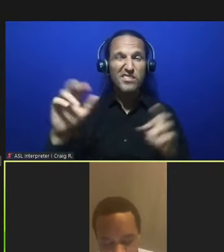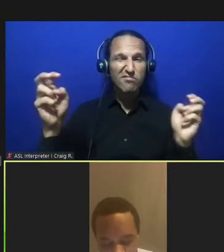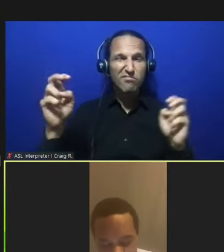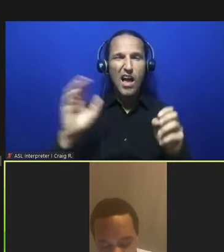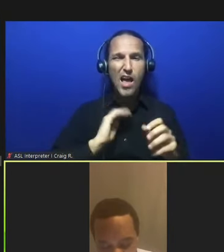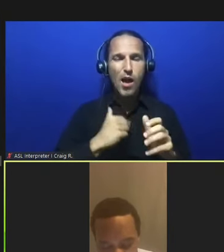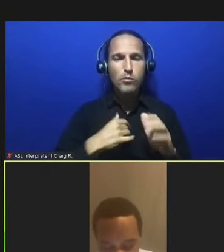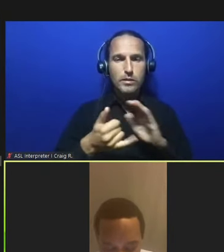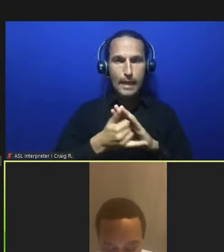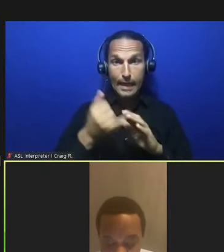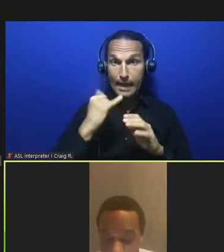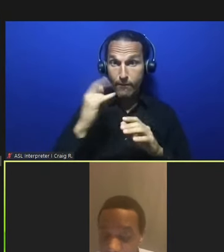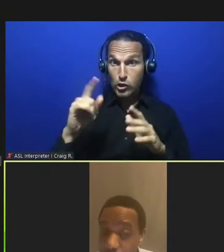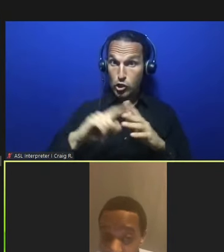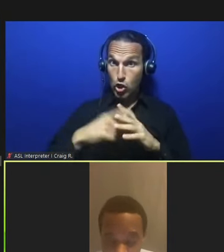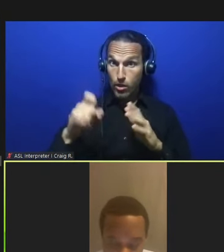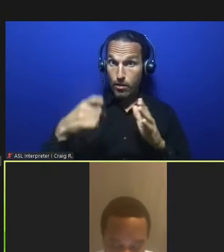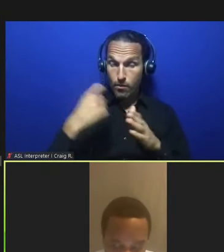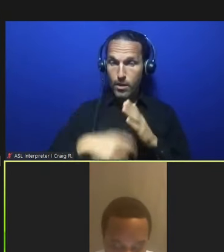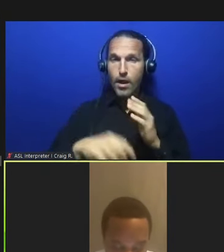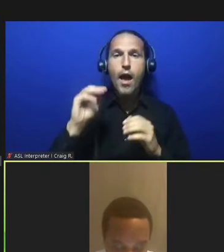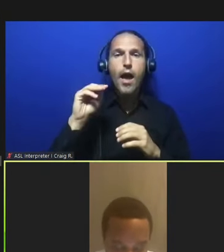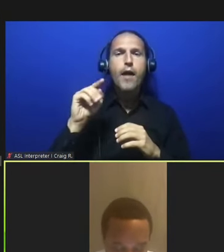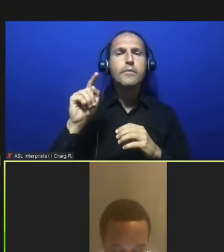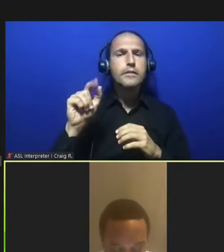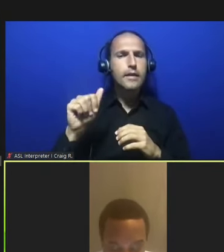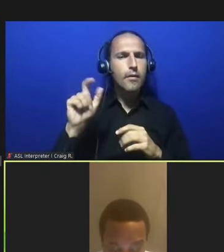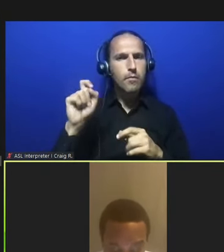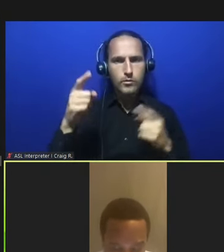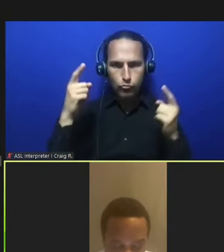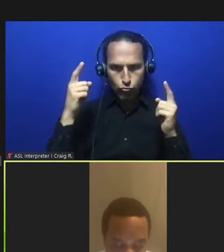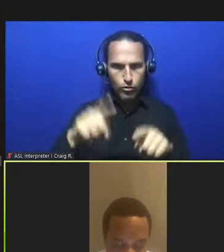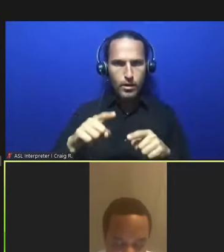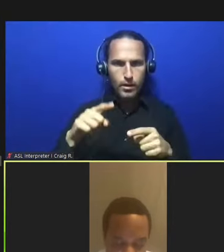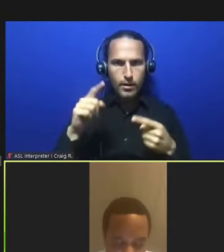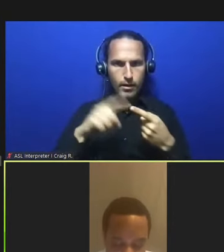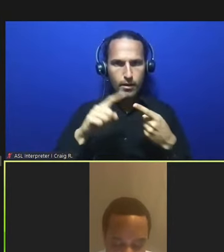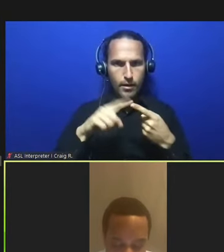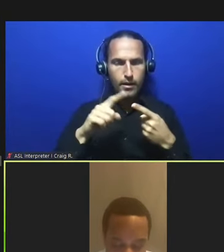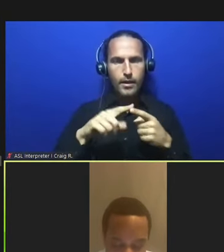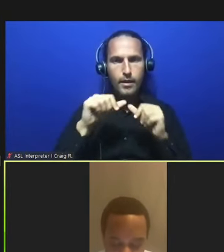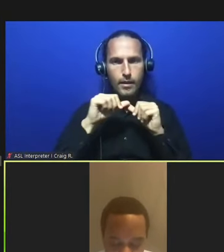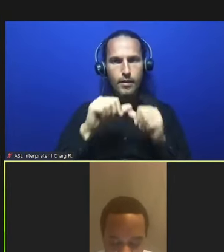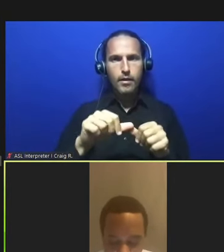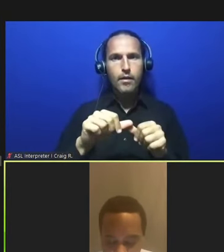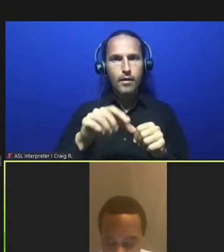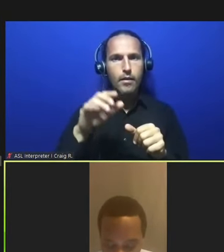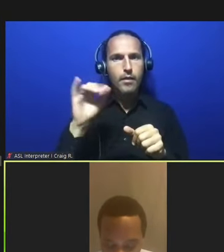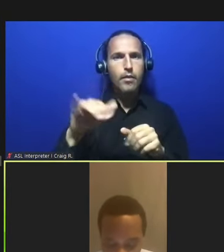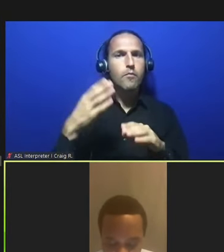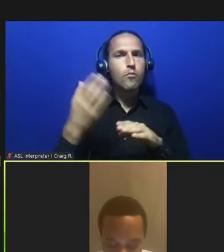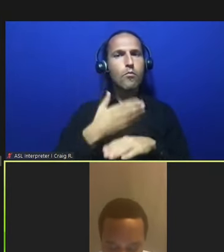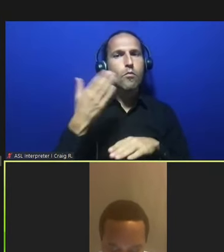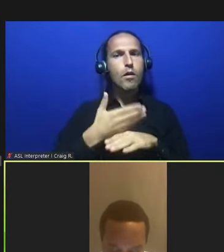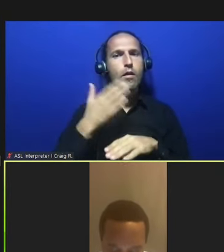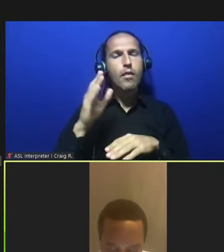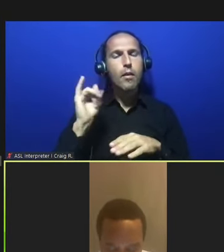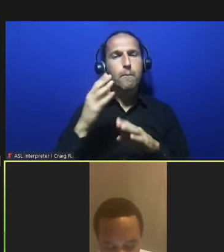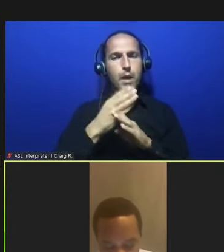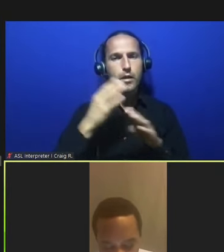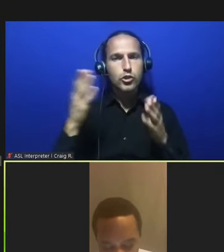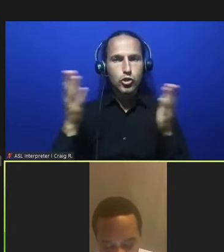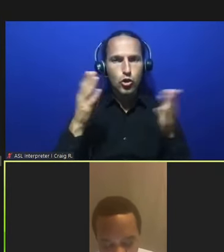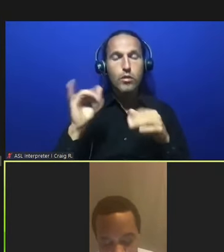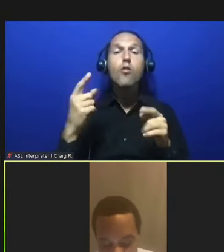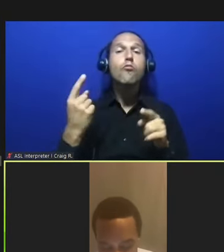congestion pricing is implemented, the MTA must agree to the following. First, maintain, expand, and improve express bus service. The